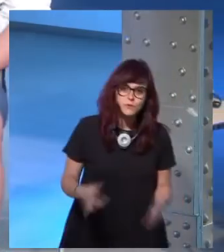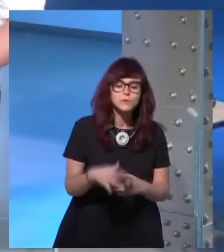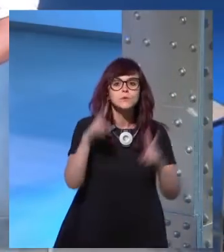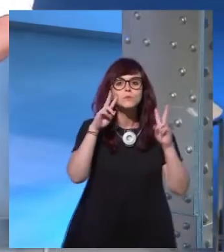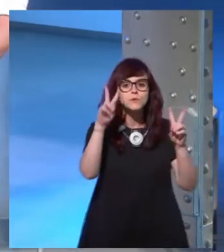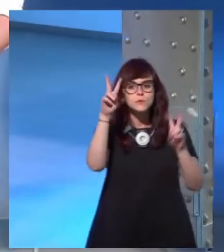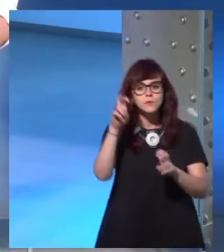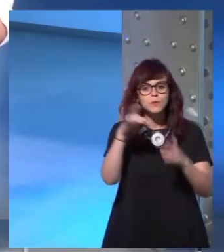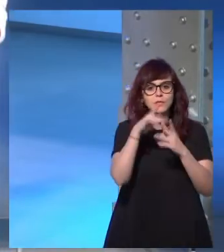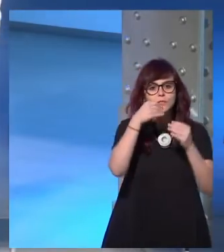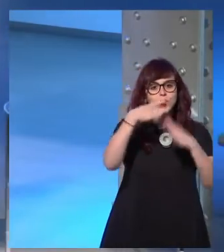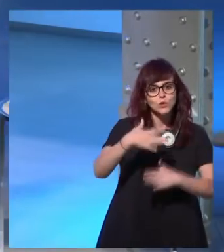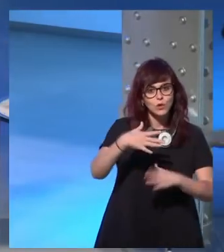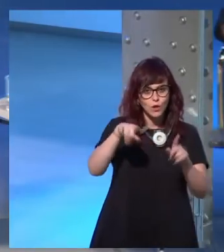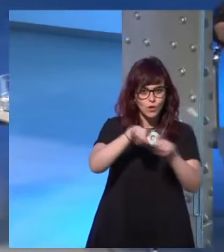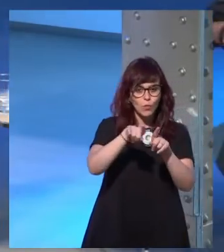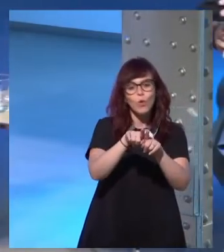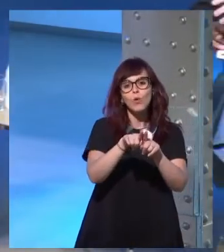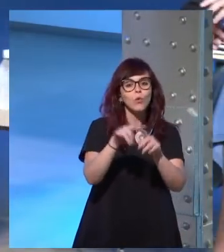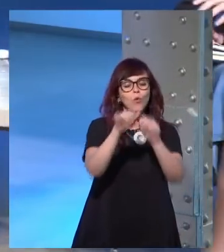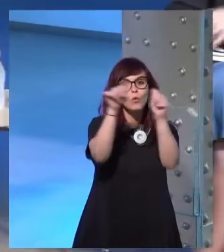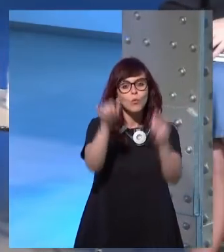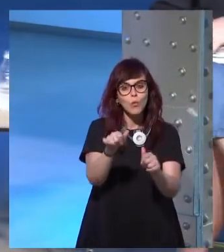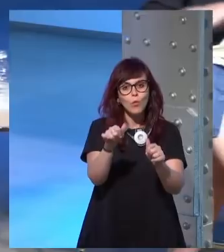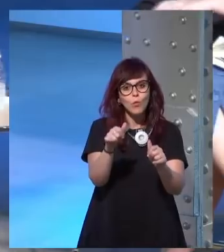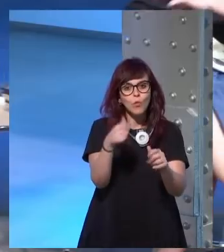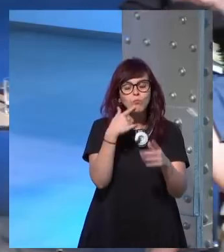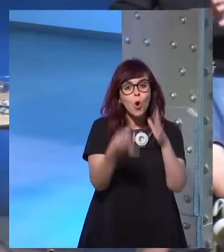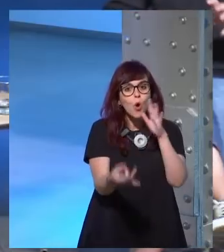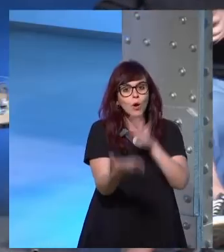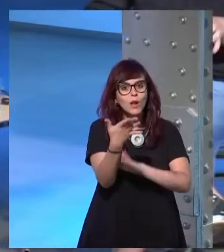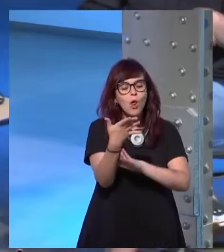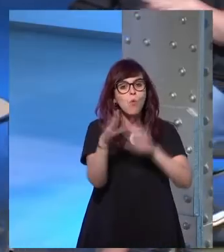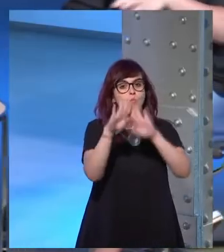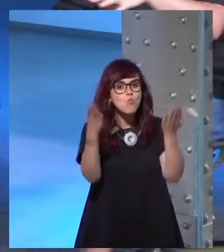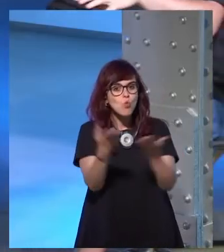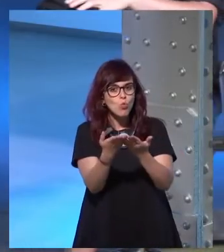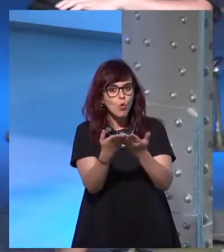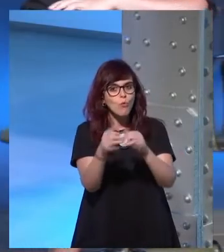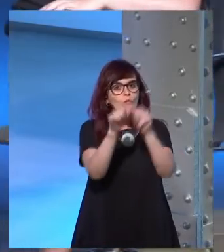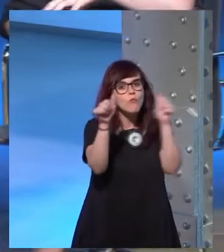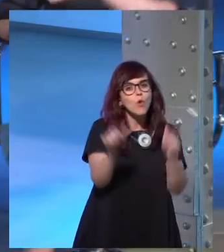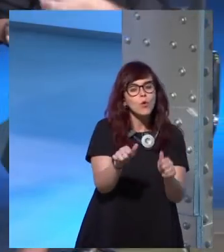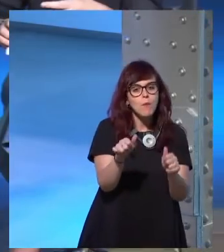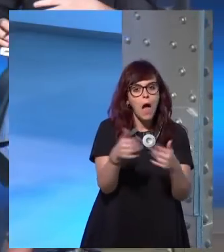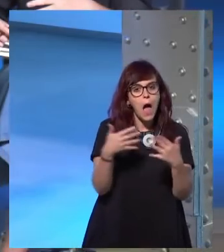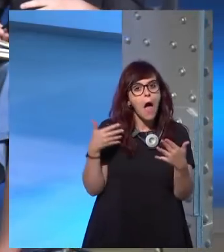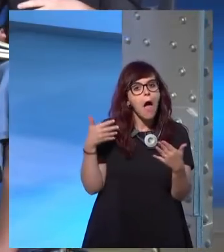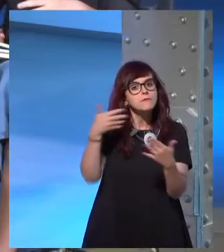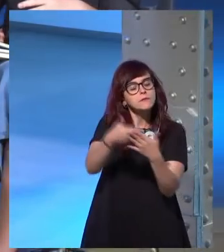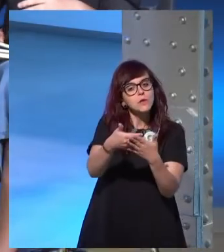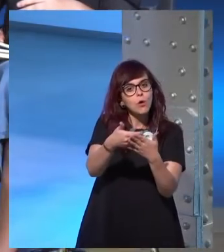how stories are really a double-edged weapon, and have created the world in